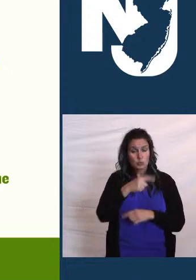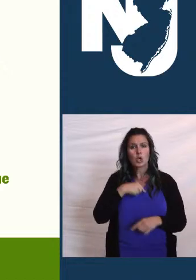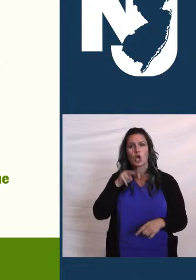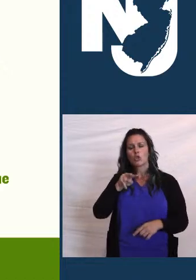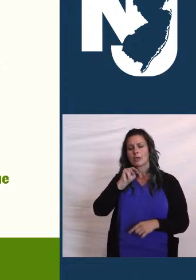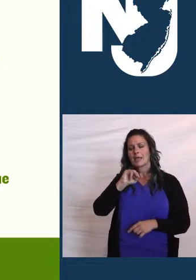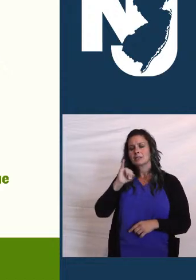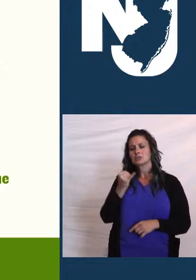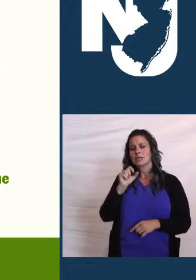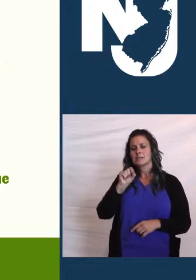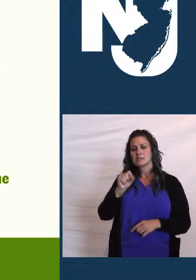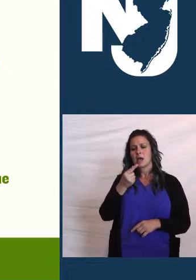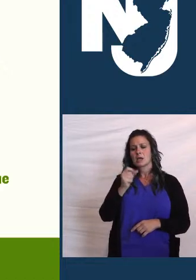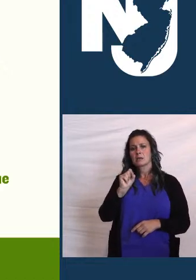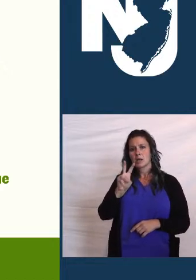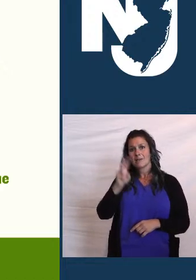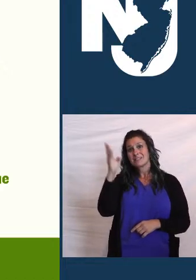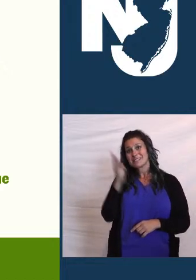nj.gov/IDA,